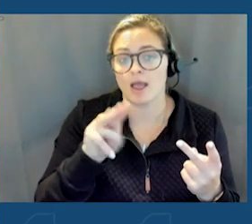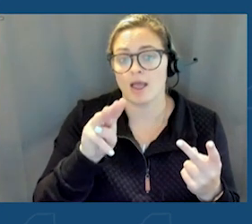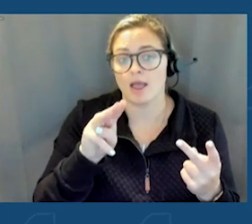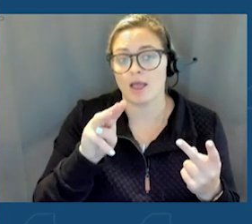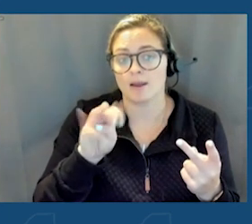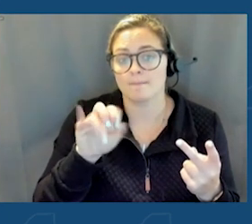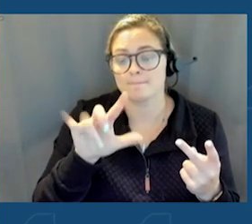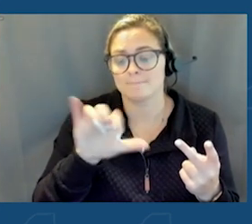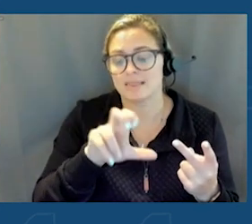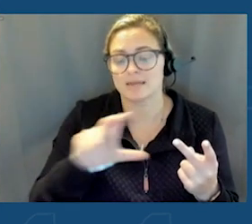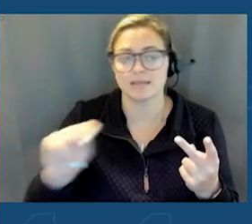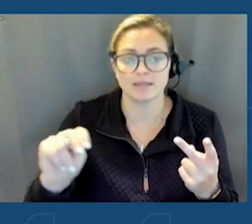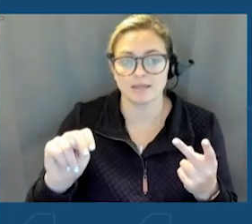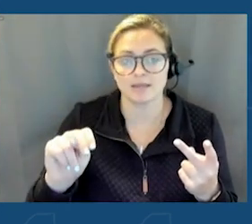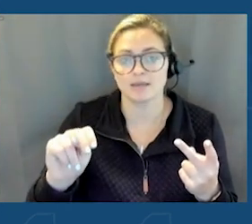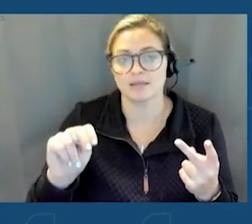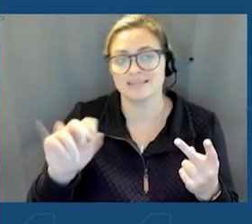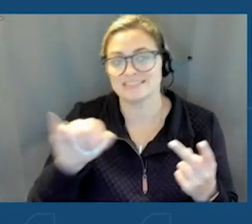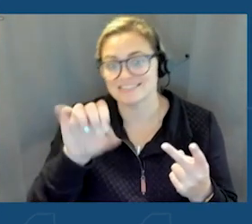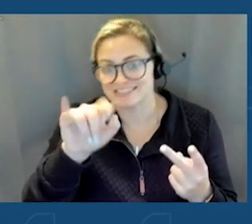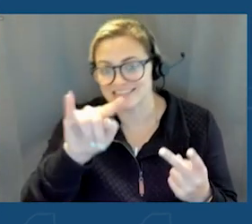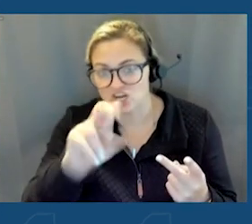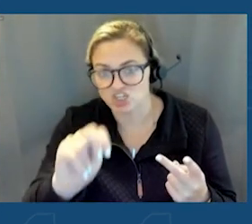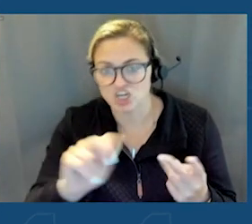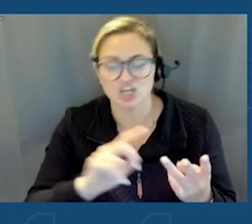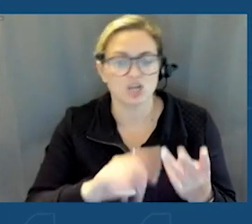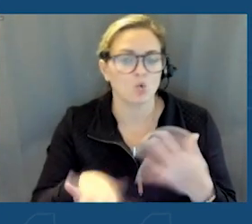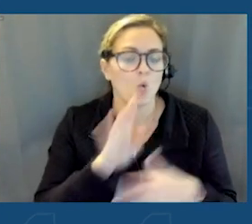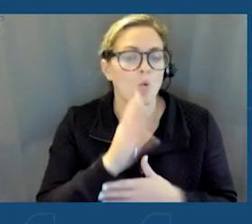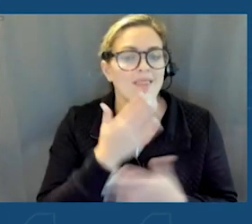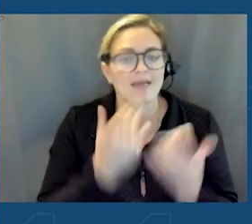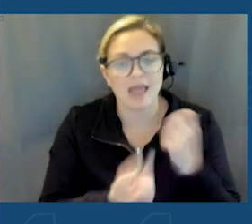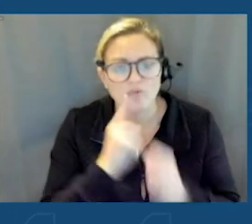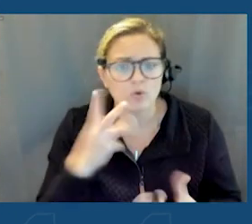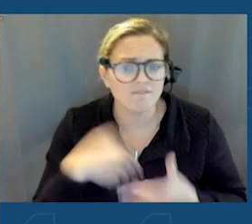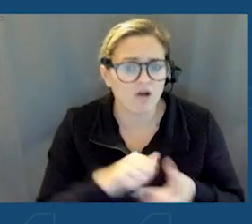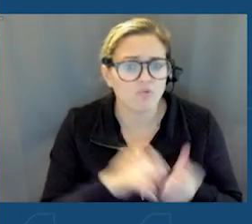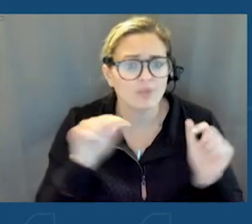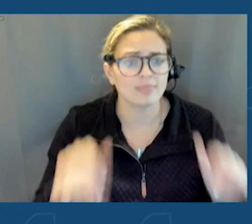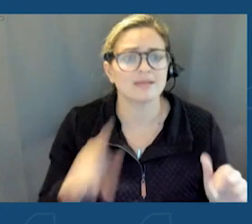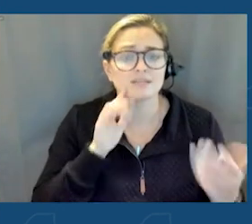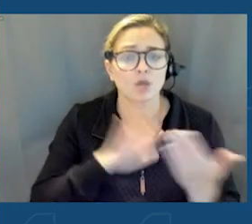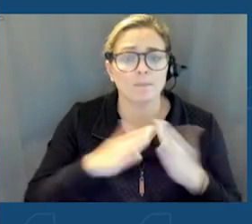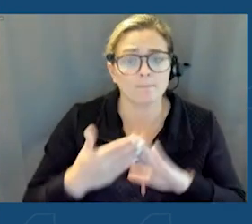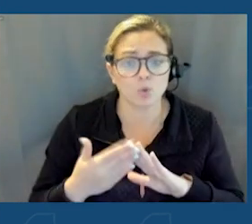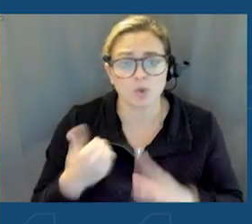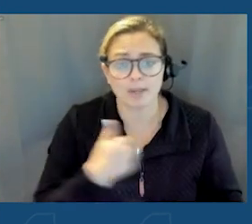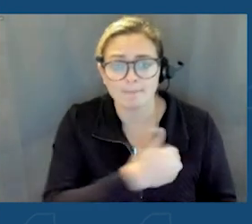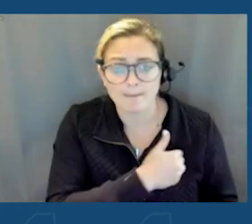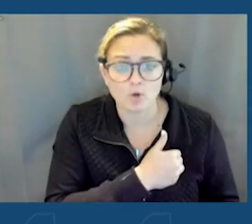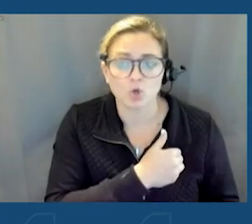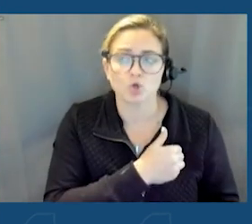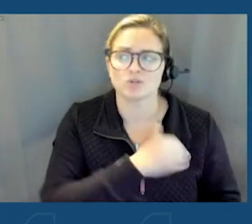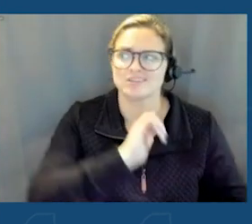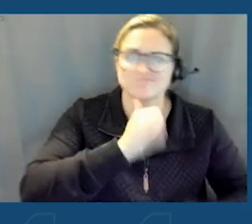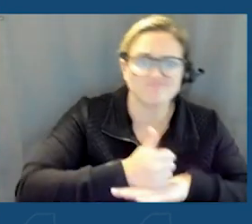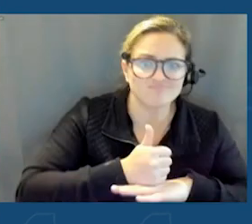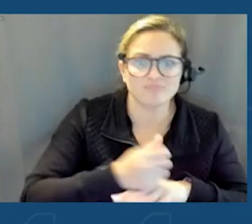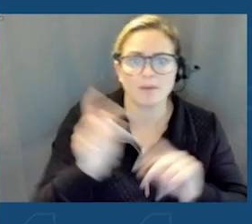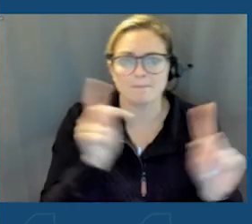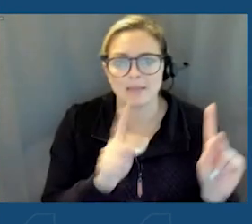Stations, Meridian Station. And I want to thank everyone who's been involved in this, the community members, the stakeholders, and the men and women of